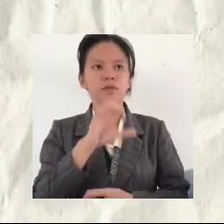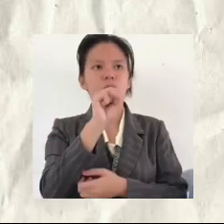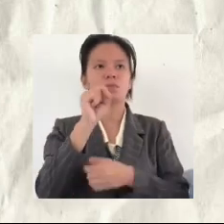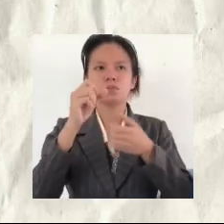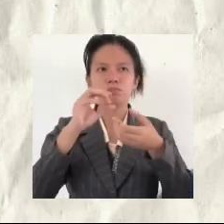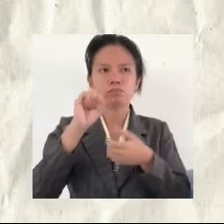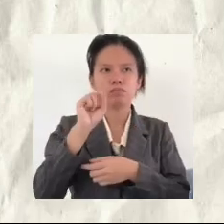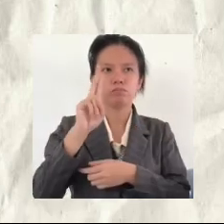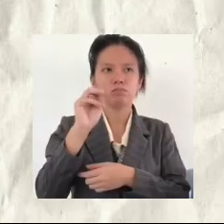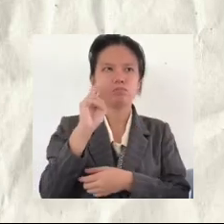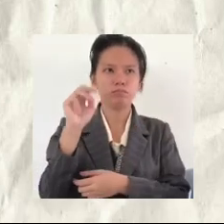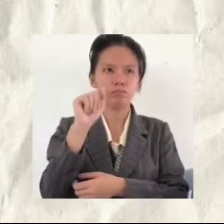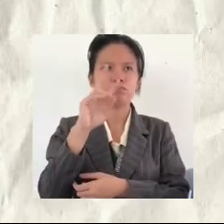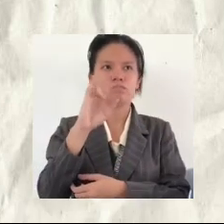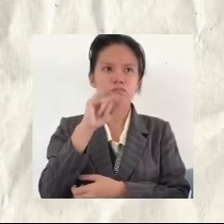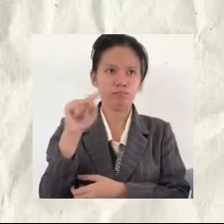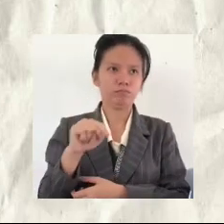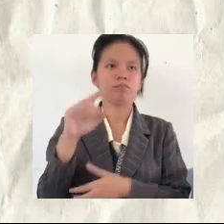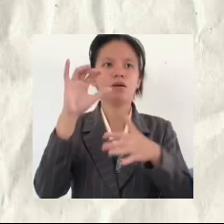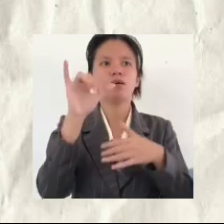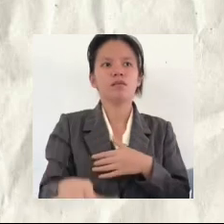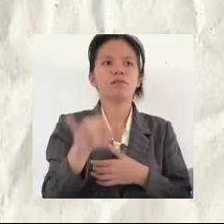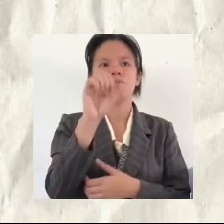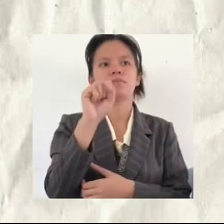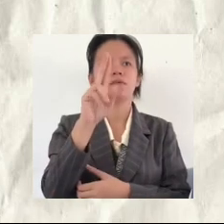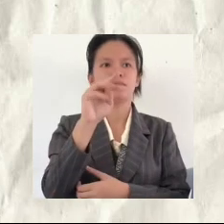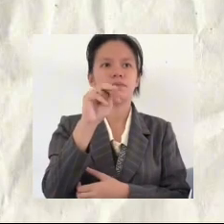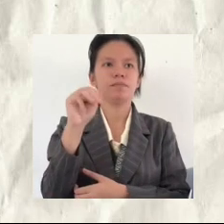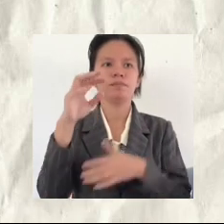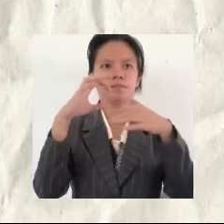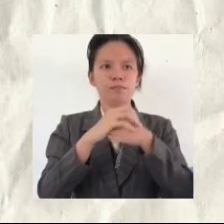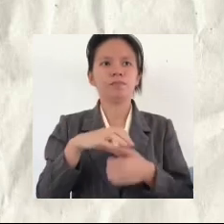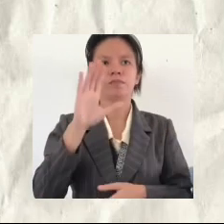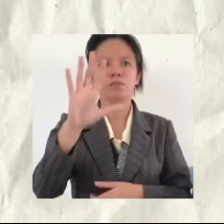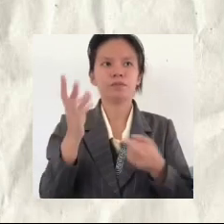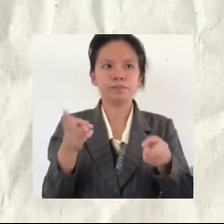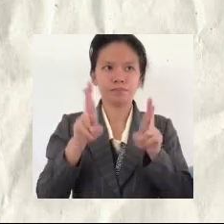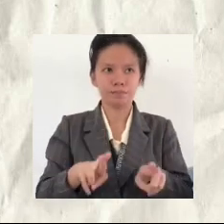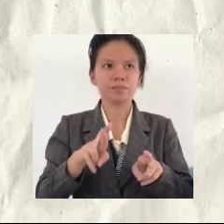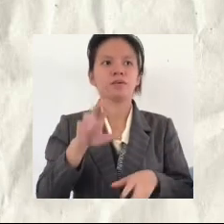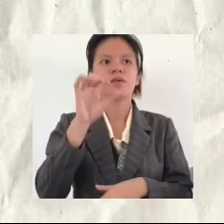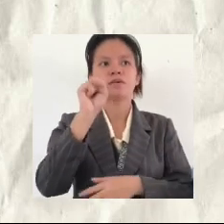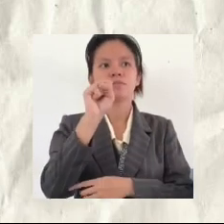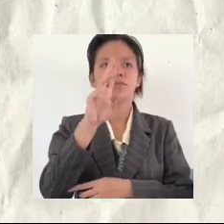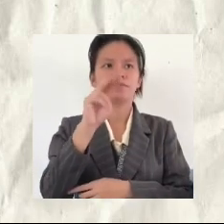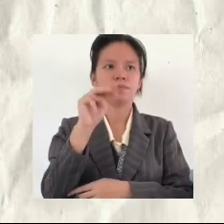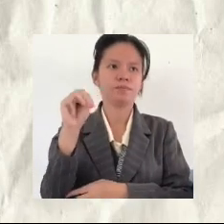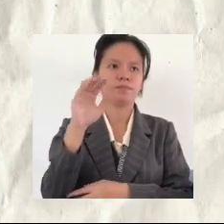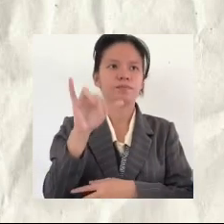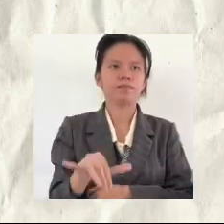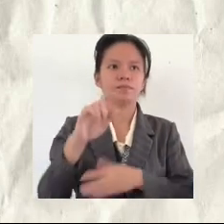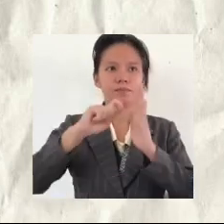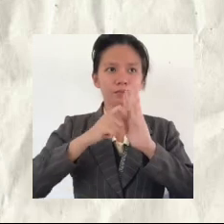is to use tables or graphs for quantitative data and describe them briefly in text. The fourth